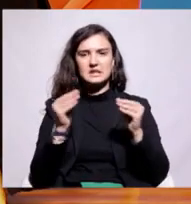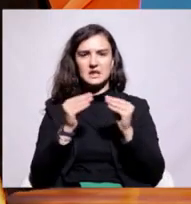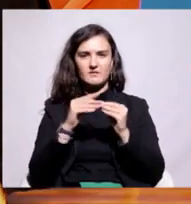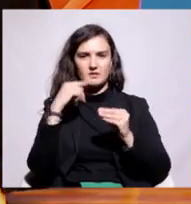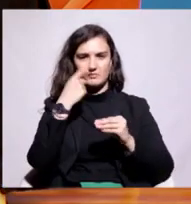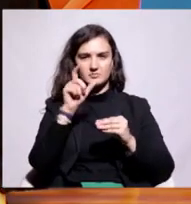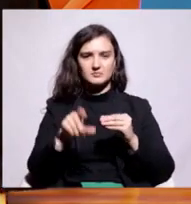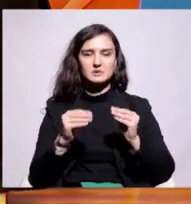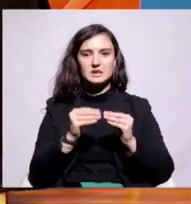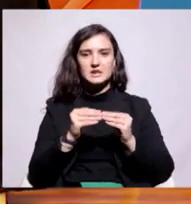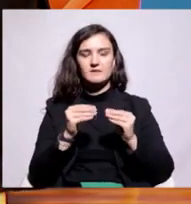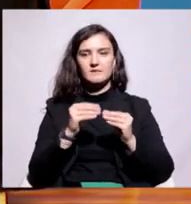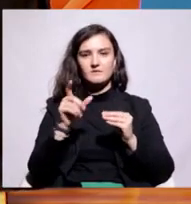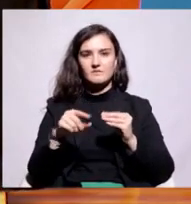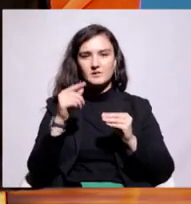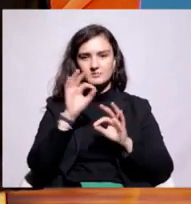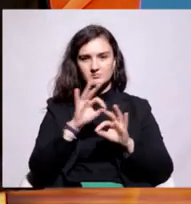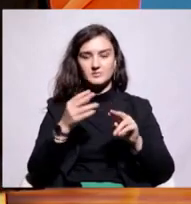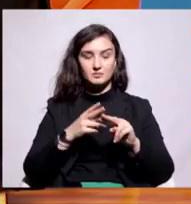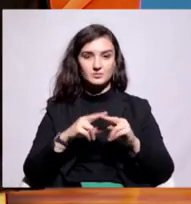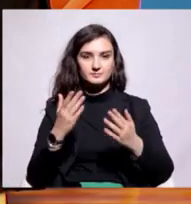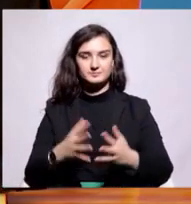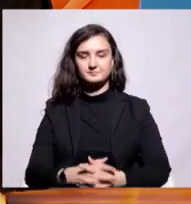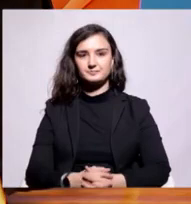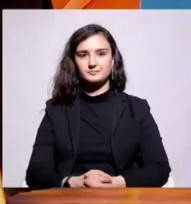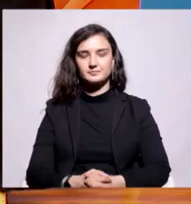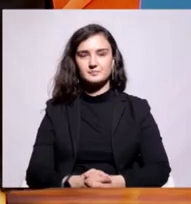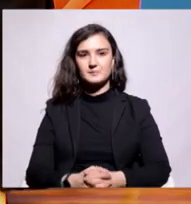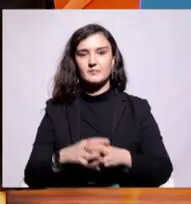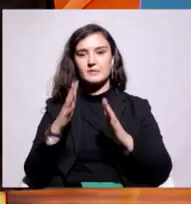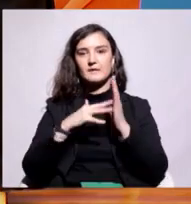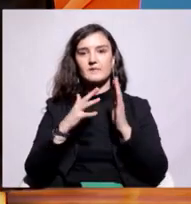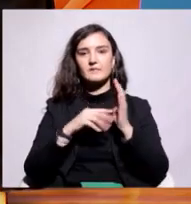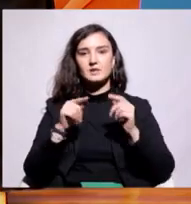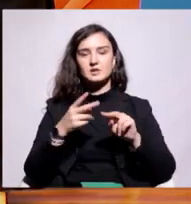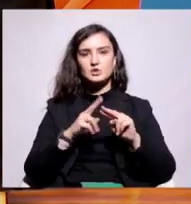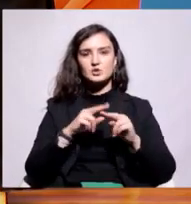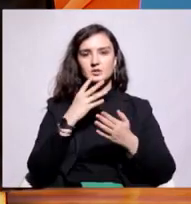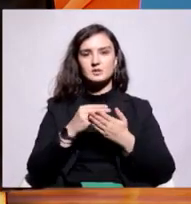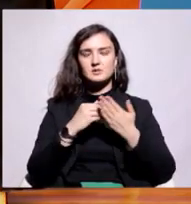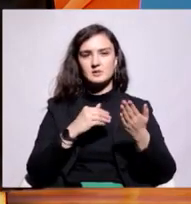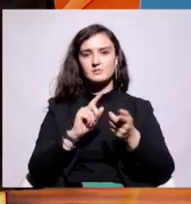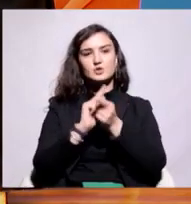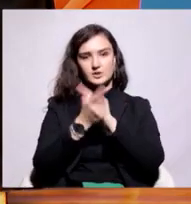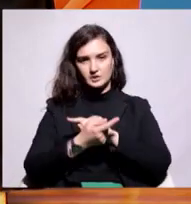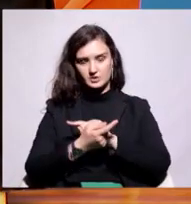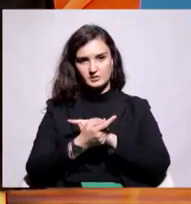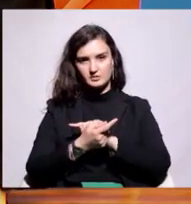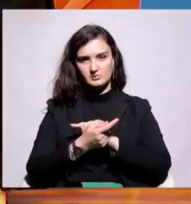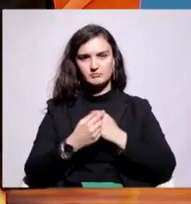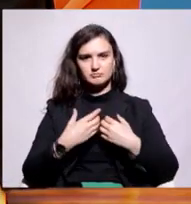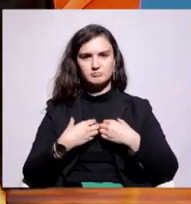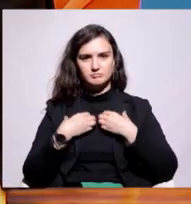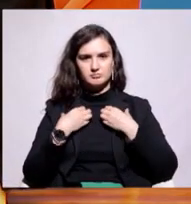person, same gentle, idle soul. The village, though, itself changes